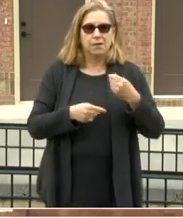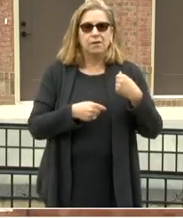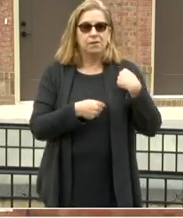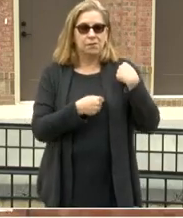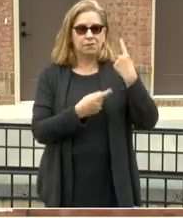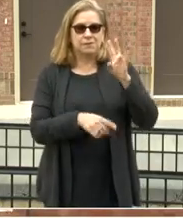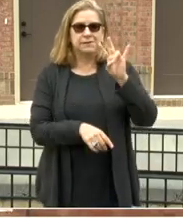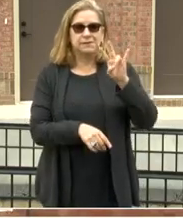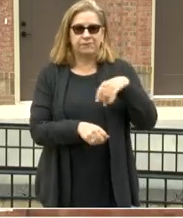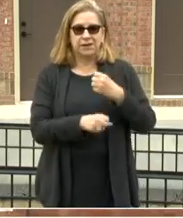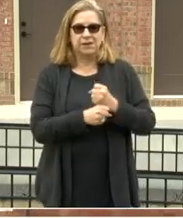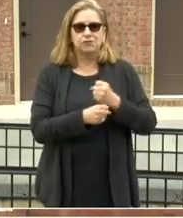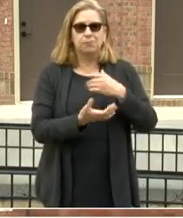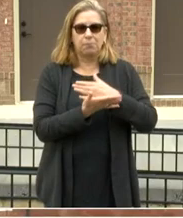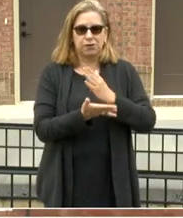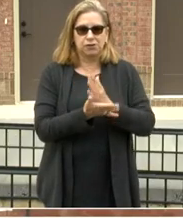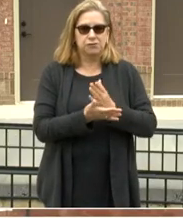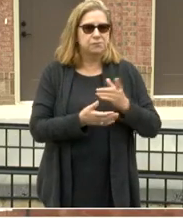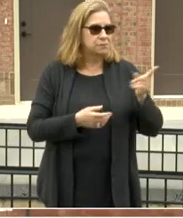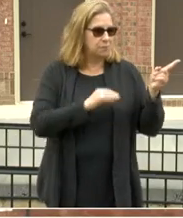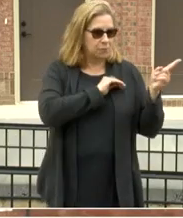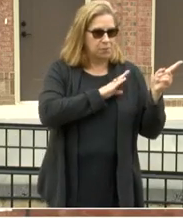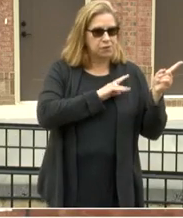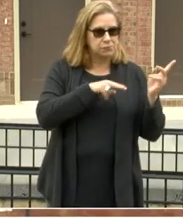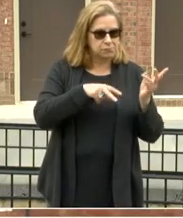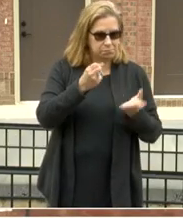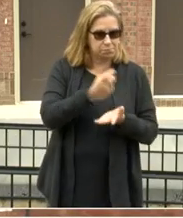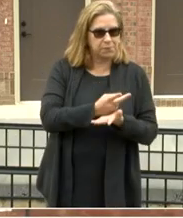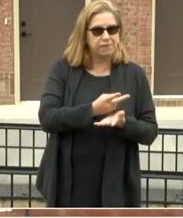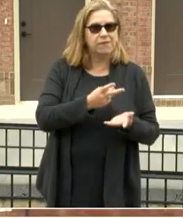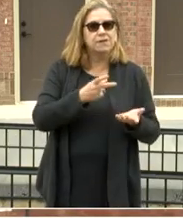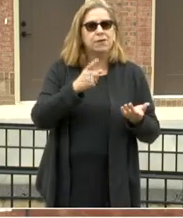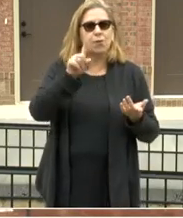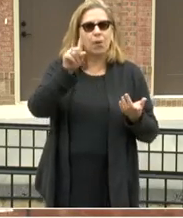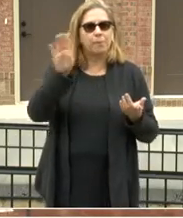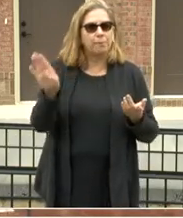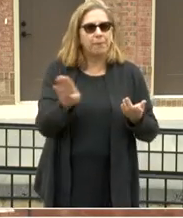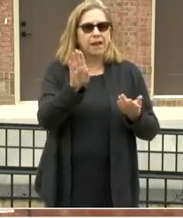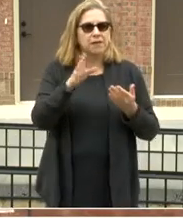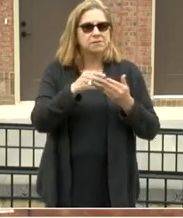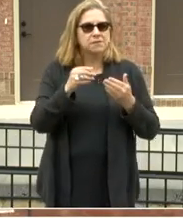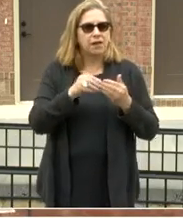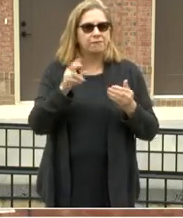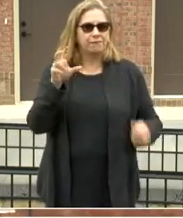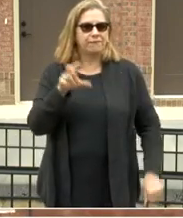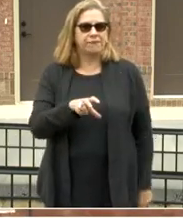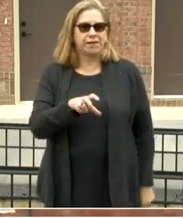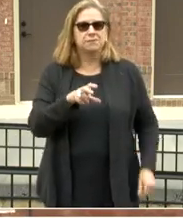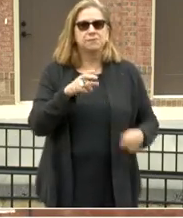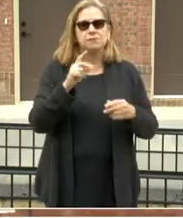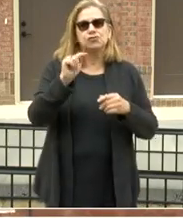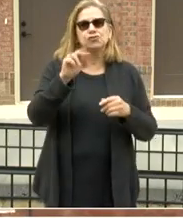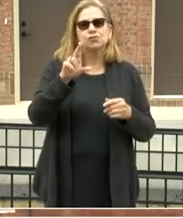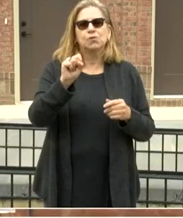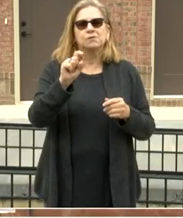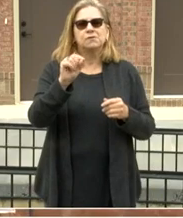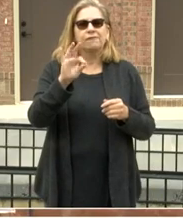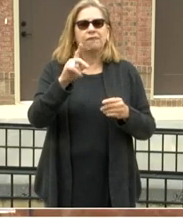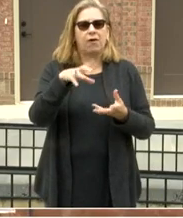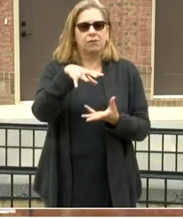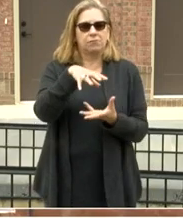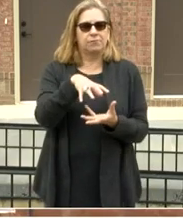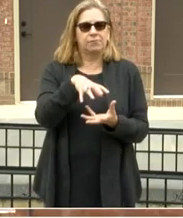$1 billion into the Housing Production Trust Fund. Now, in this year alone, in the mayor's budget proposal, wait, hold the claps for this